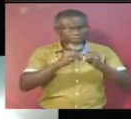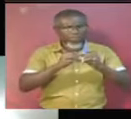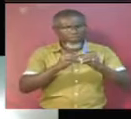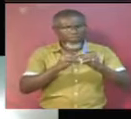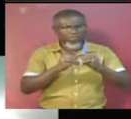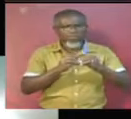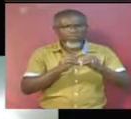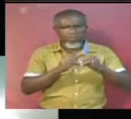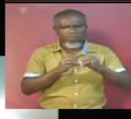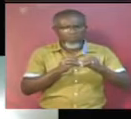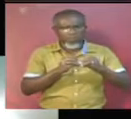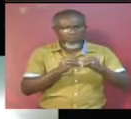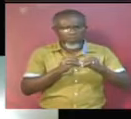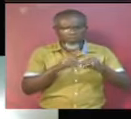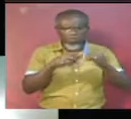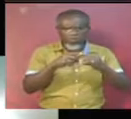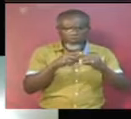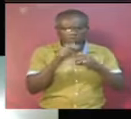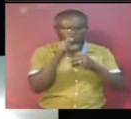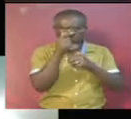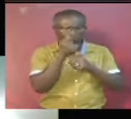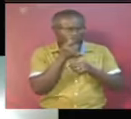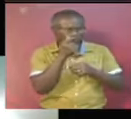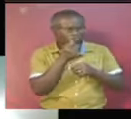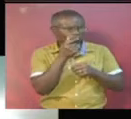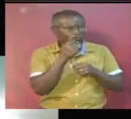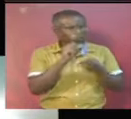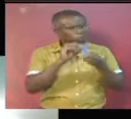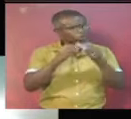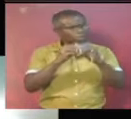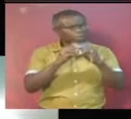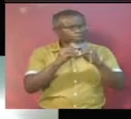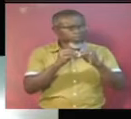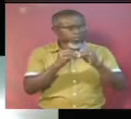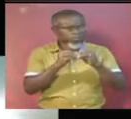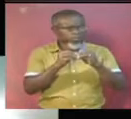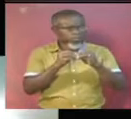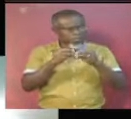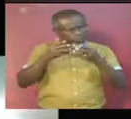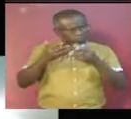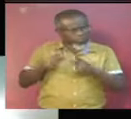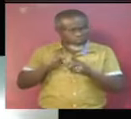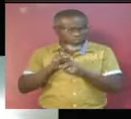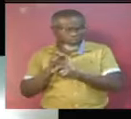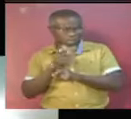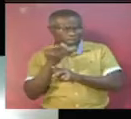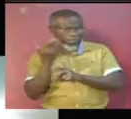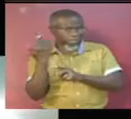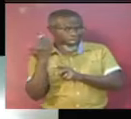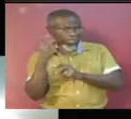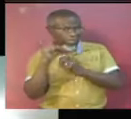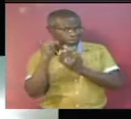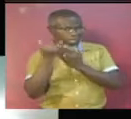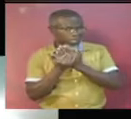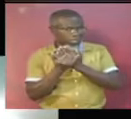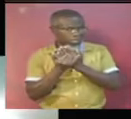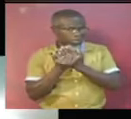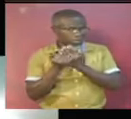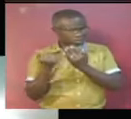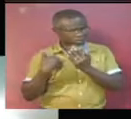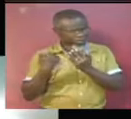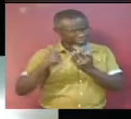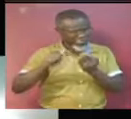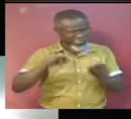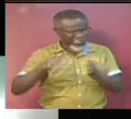in terms of influenza numbers. The influenza season would have just finished in May. Do we have any figures in terms of how many deaths there would have